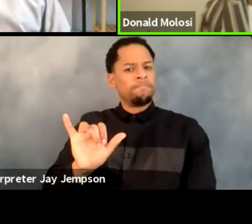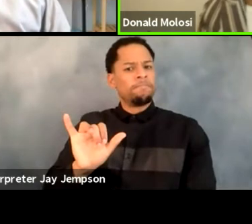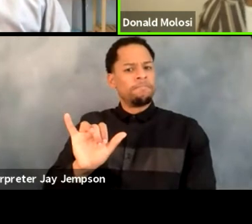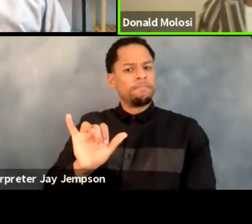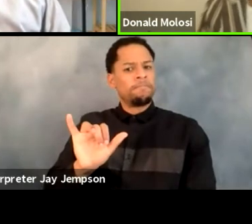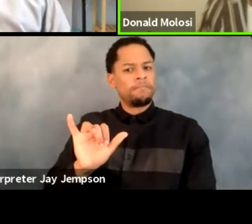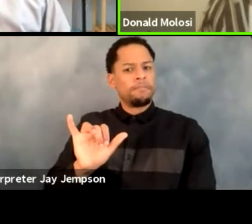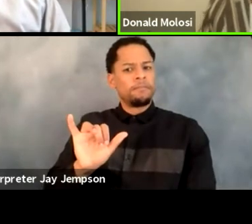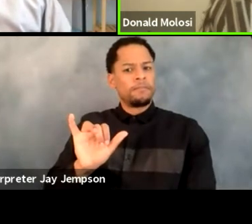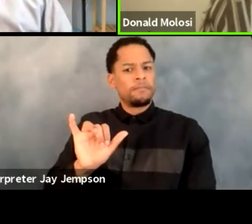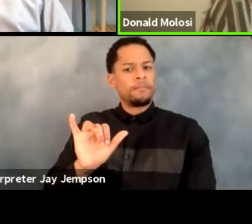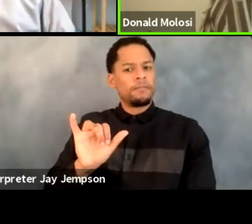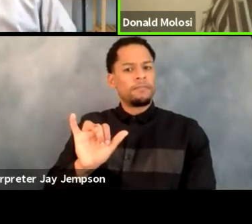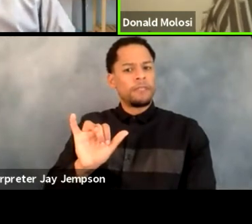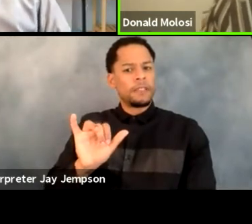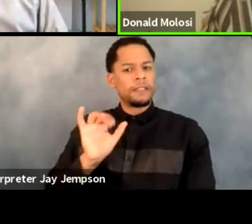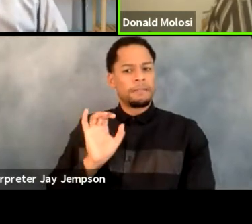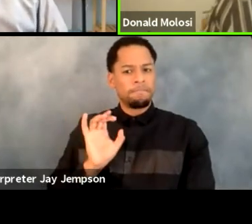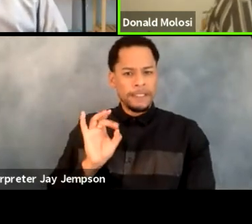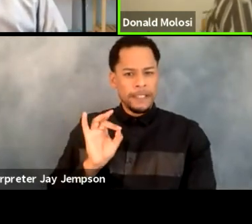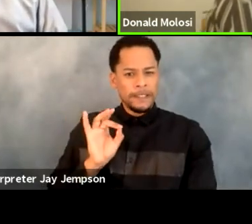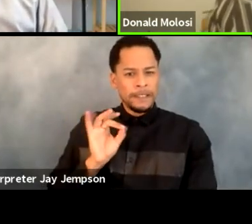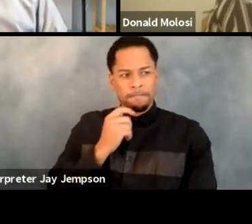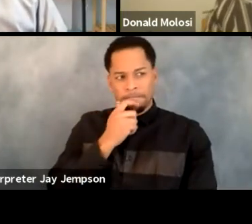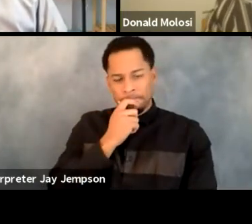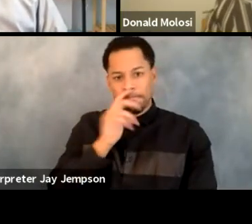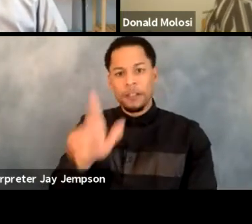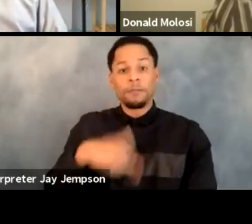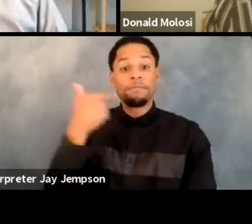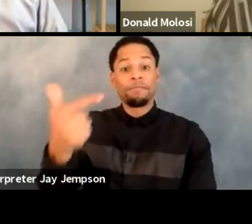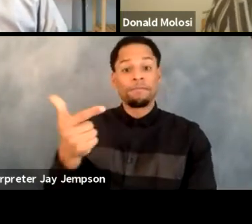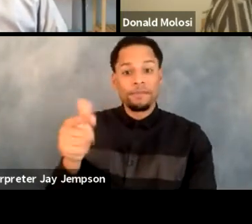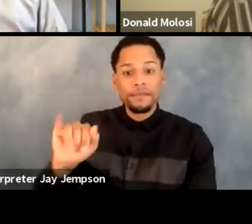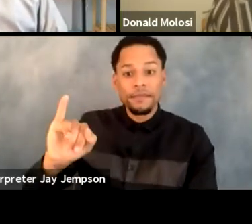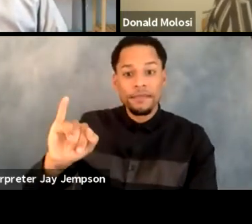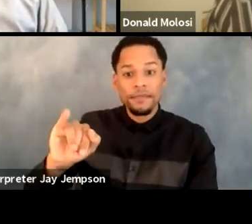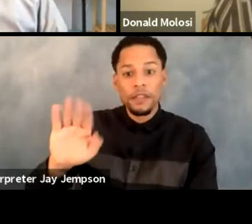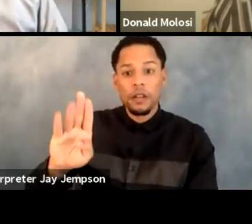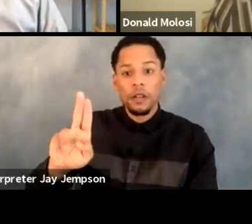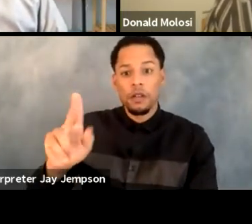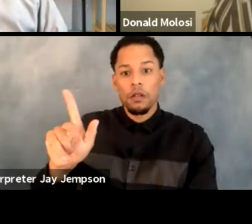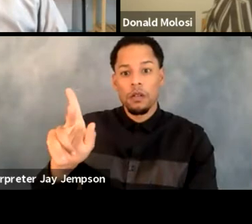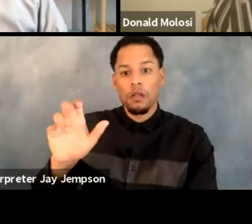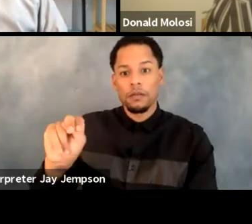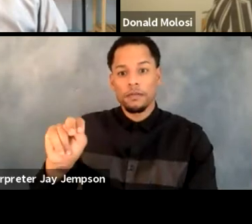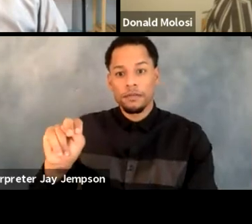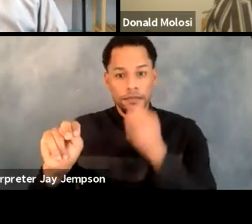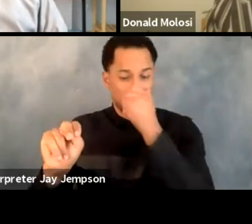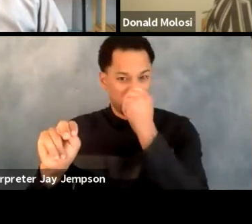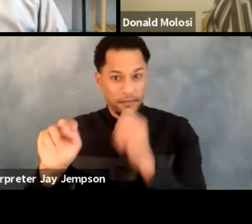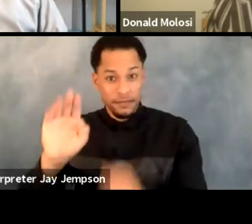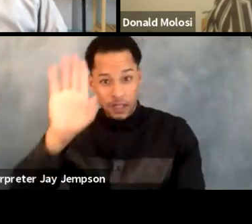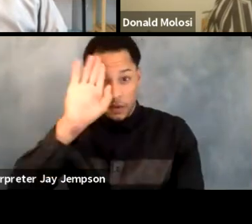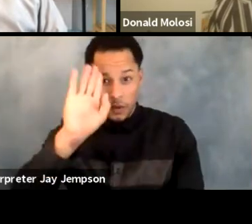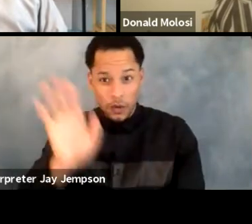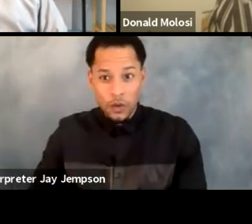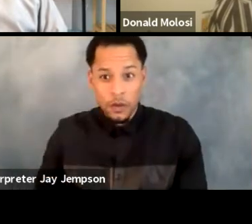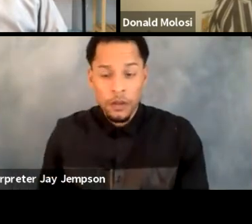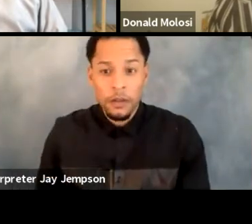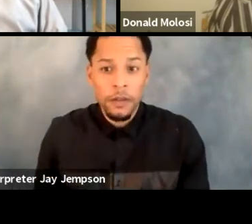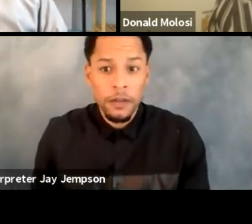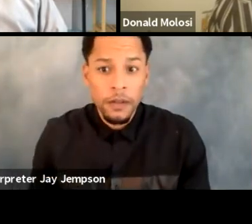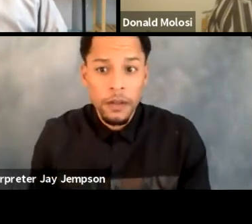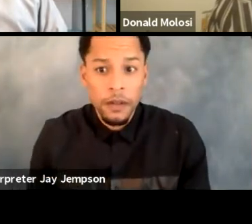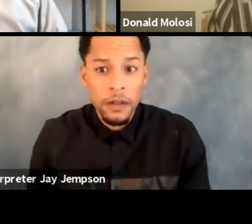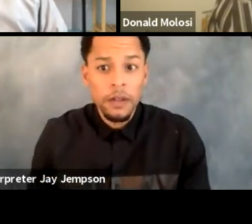And I'll pass it on to Iwukun, yes, sorry. Yeah. Hi, everyone. My name is Iwukun, first of all.